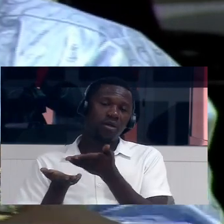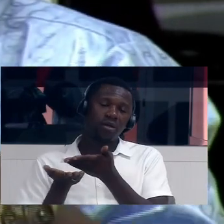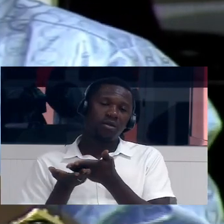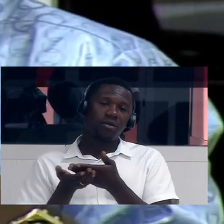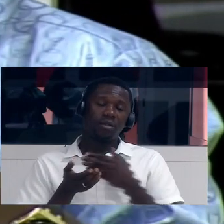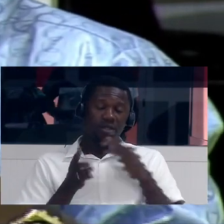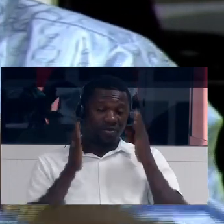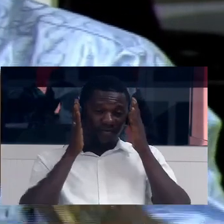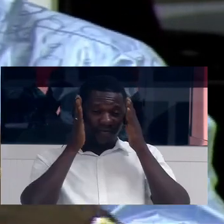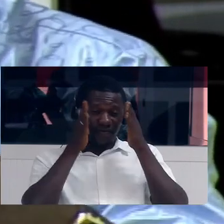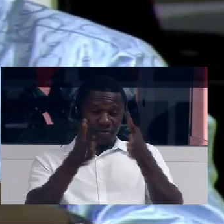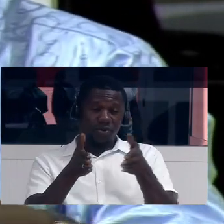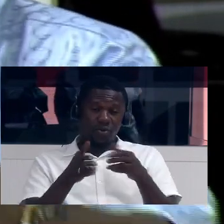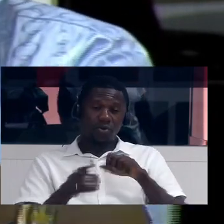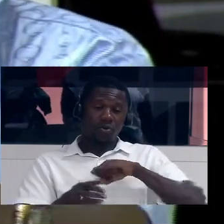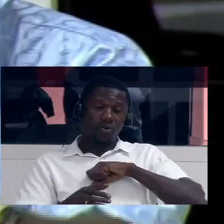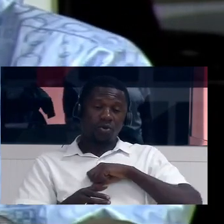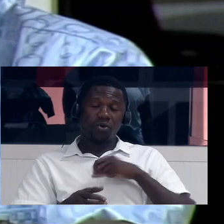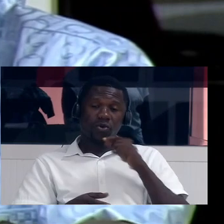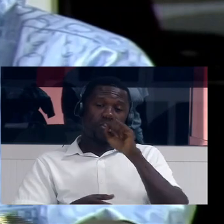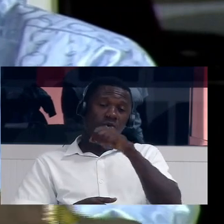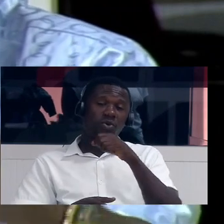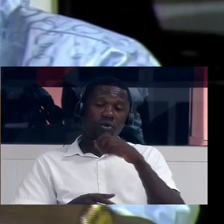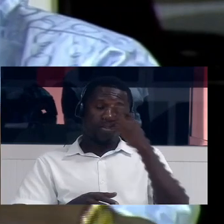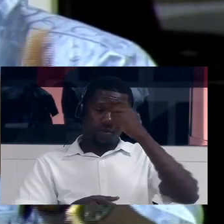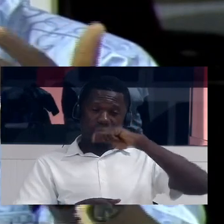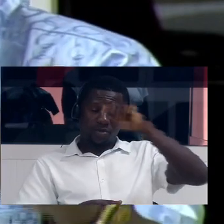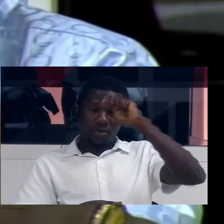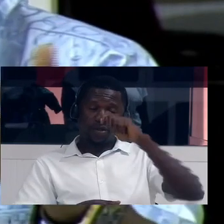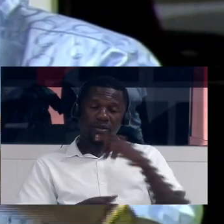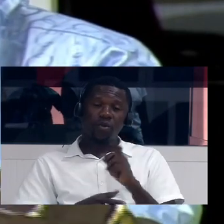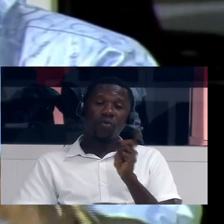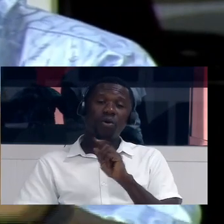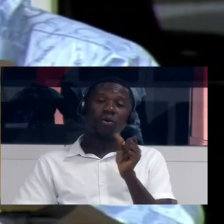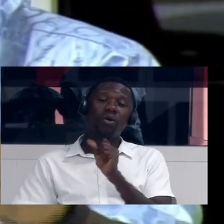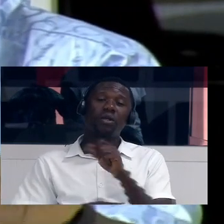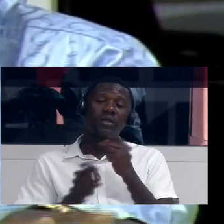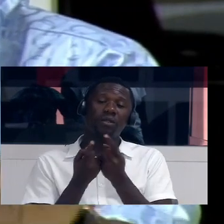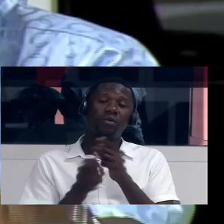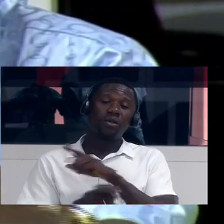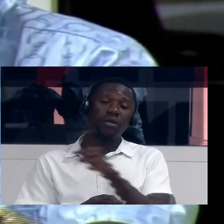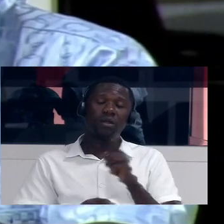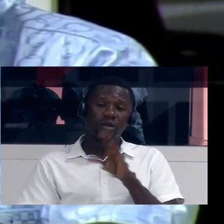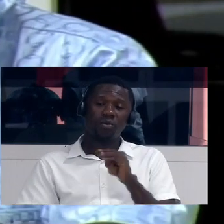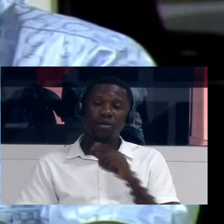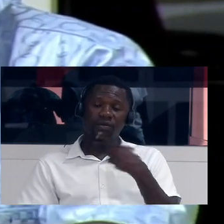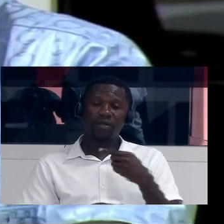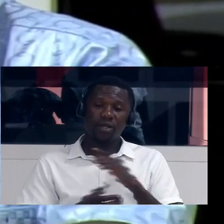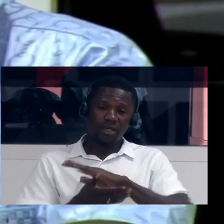So let's focus on your forces, the police. What else were they doing after they cleared Westfield?